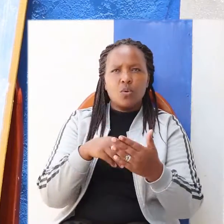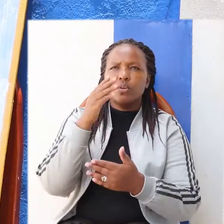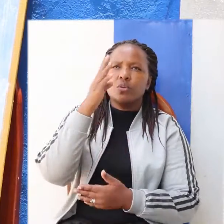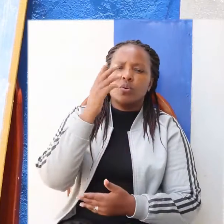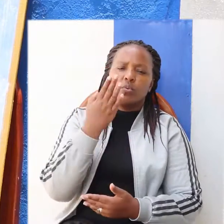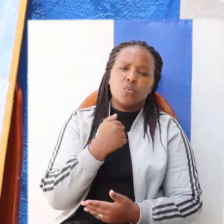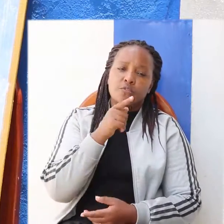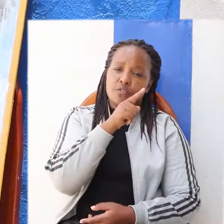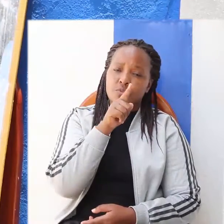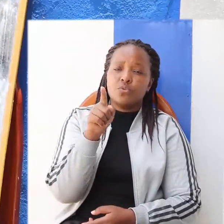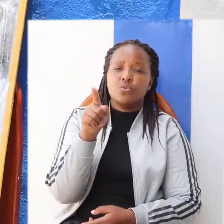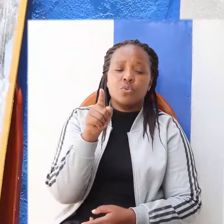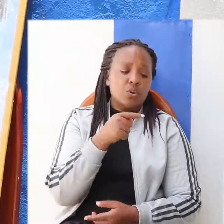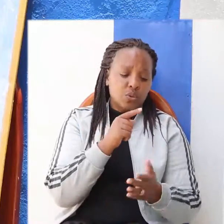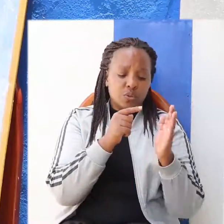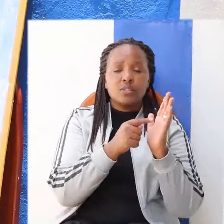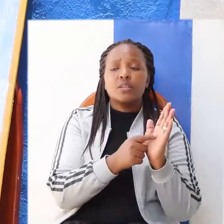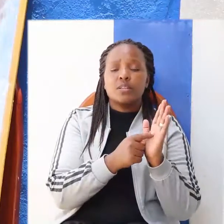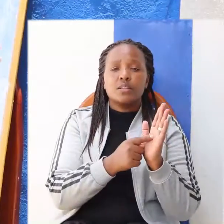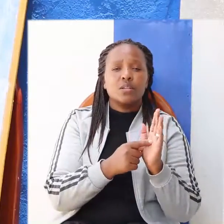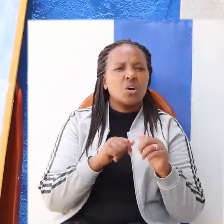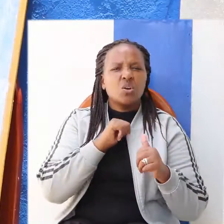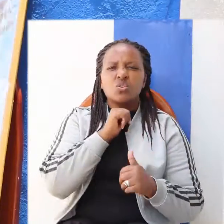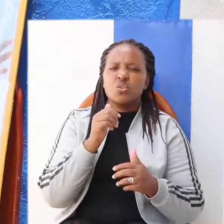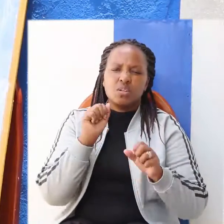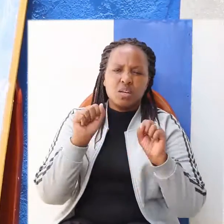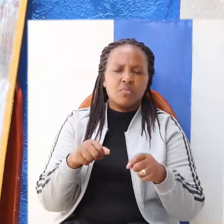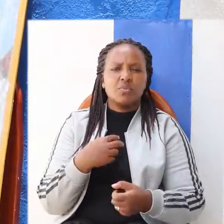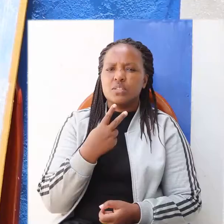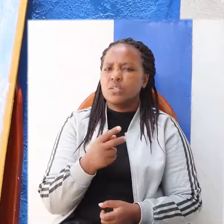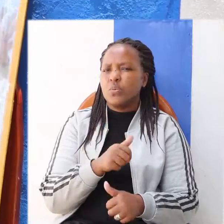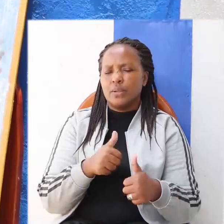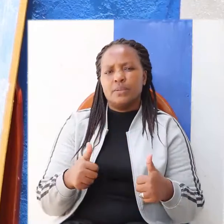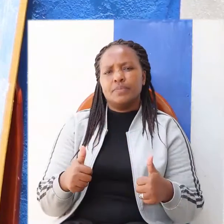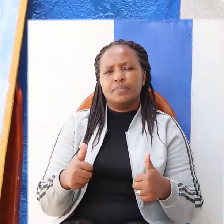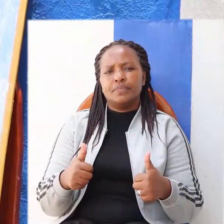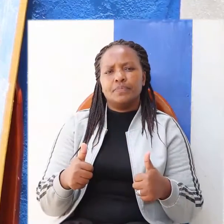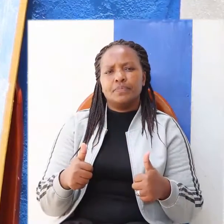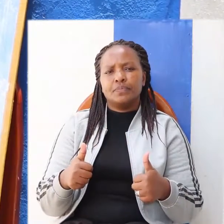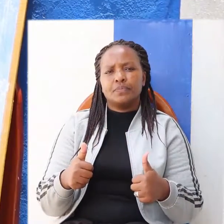God wanted you to see. So when you check on this, you're not able to see. You cannot see clearly.